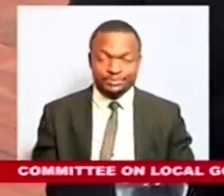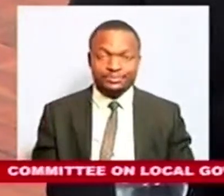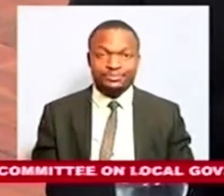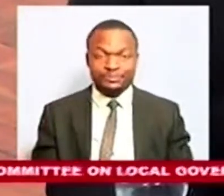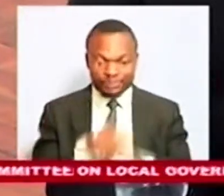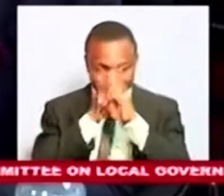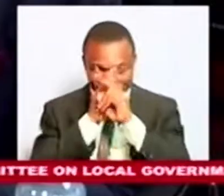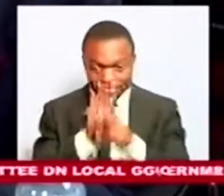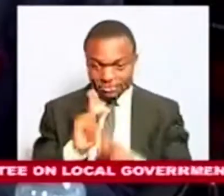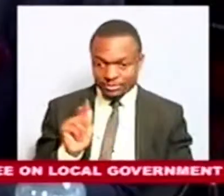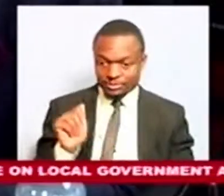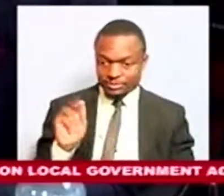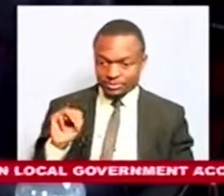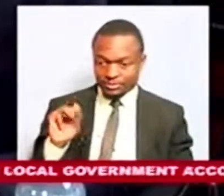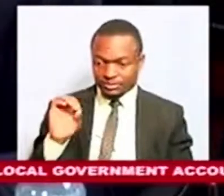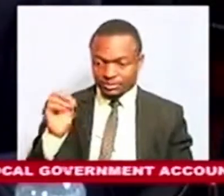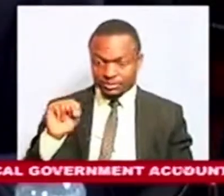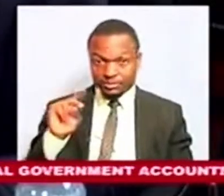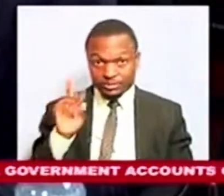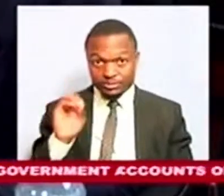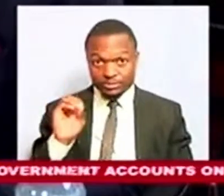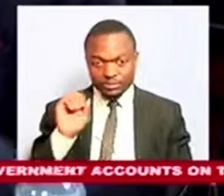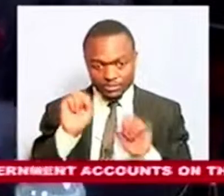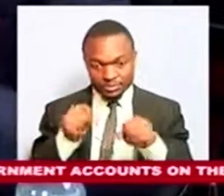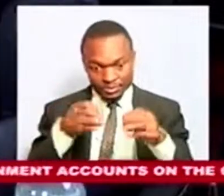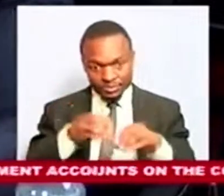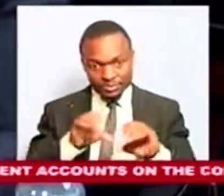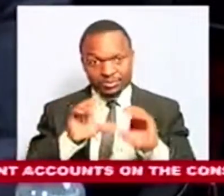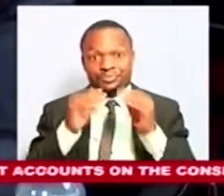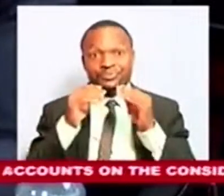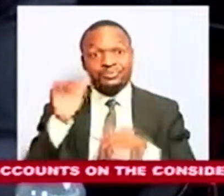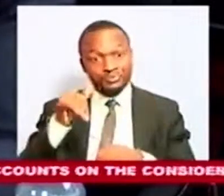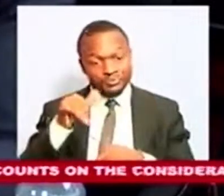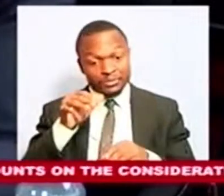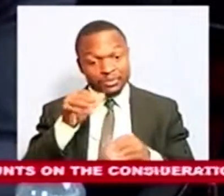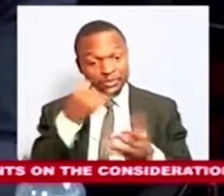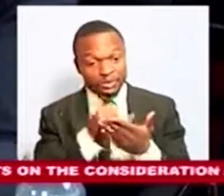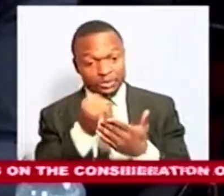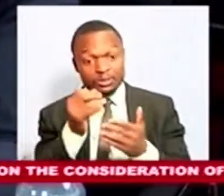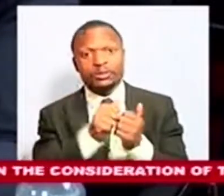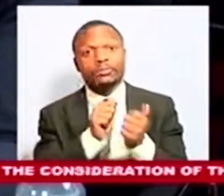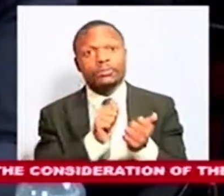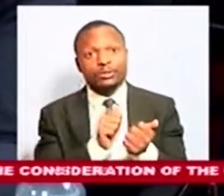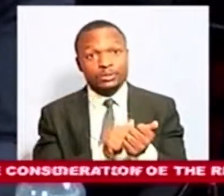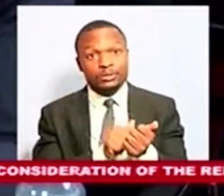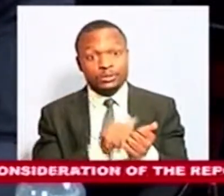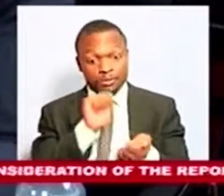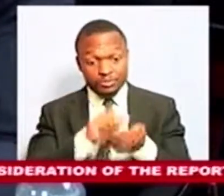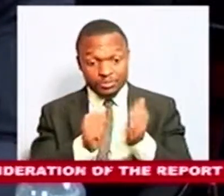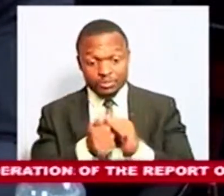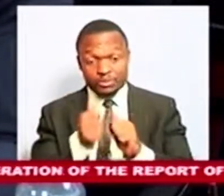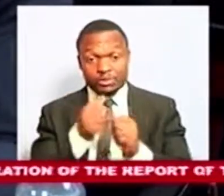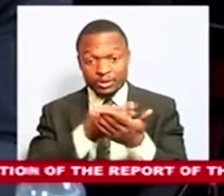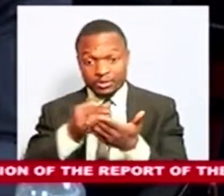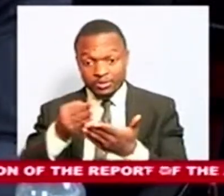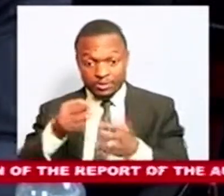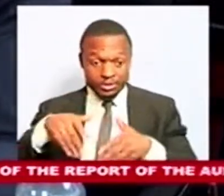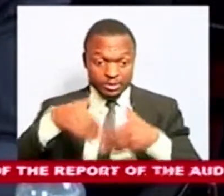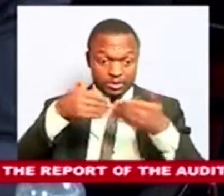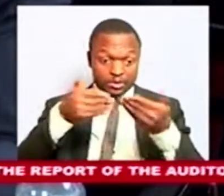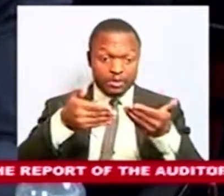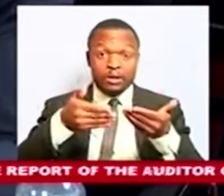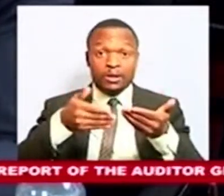Honorable Kamondo, you may proceed. Yes, the issue is about, the query is about failure to avail